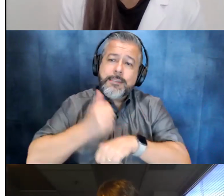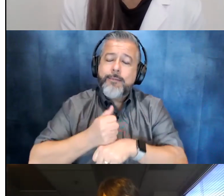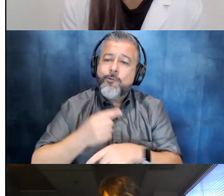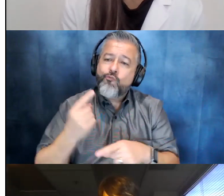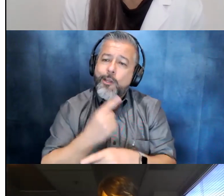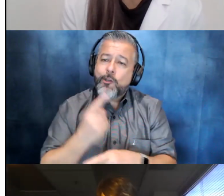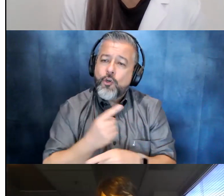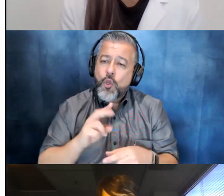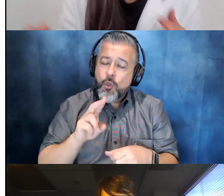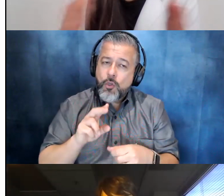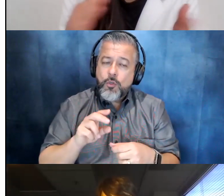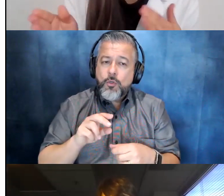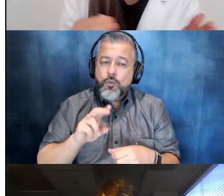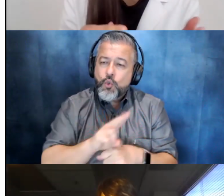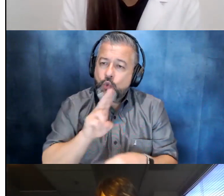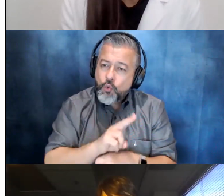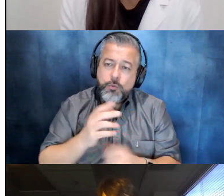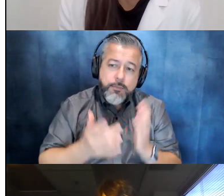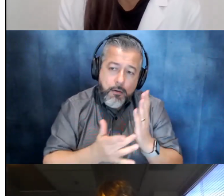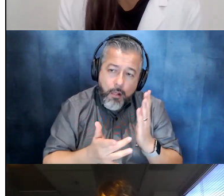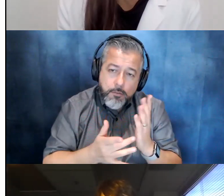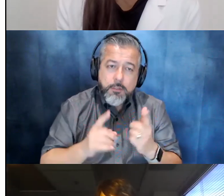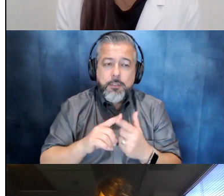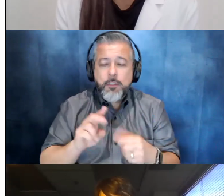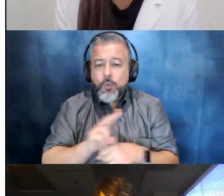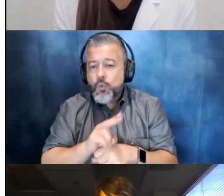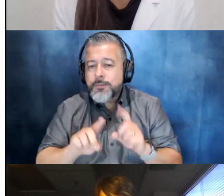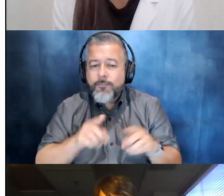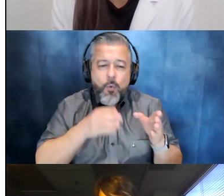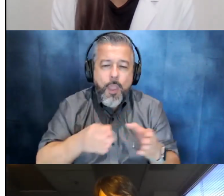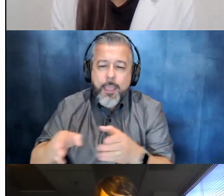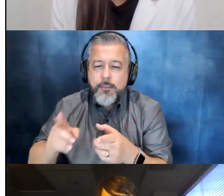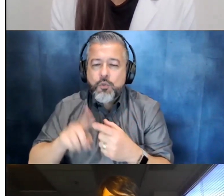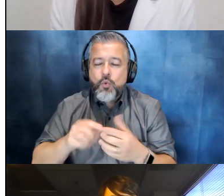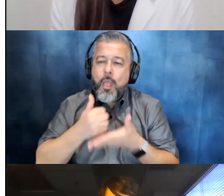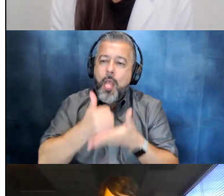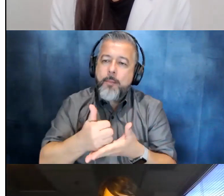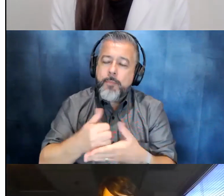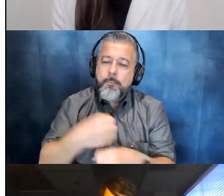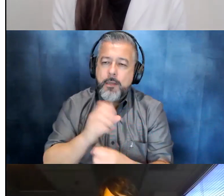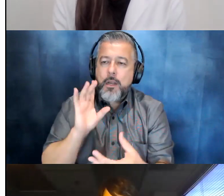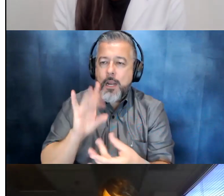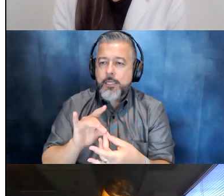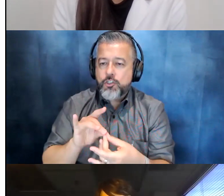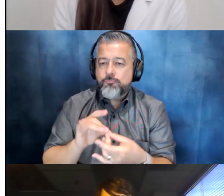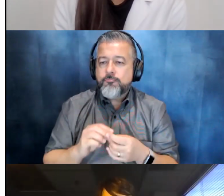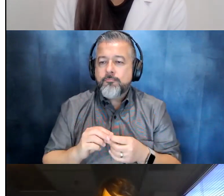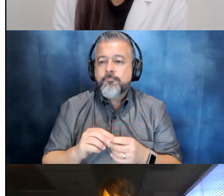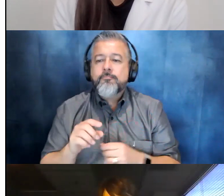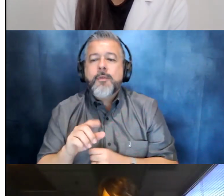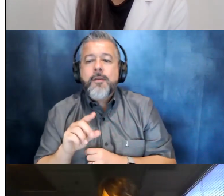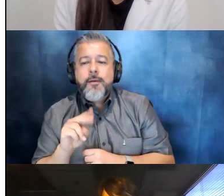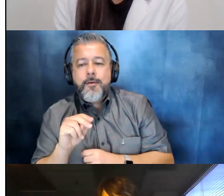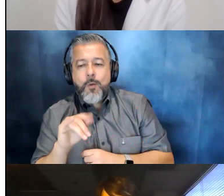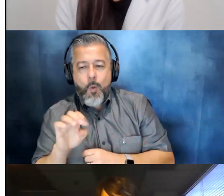using technology to kind of facilitate that connection. And it makes me think the sort of the many months we've been in